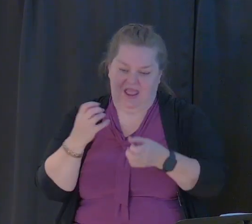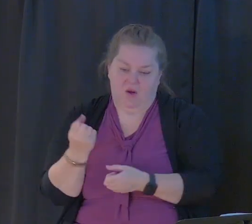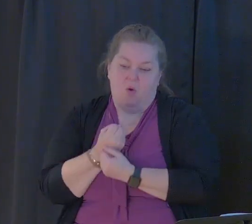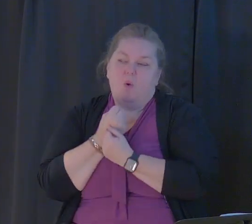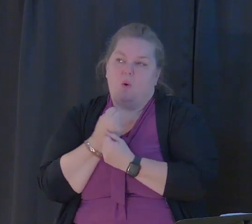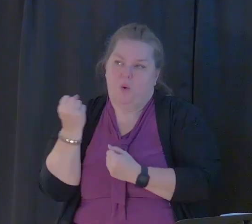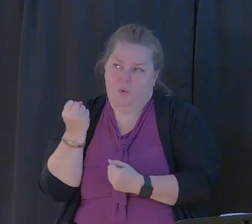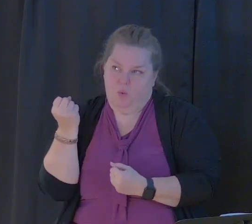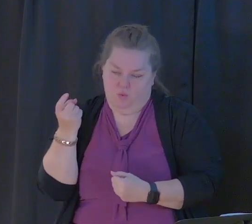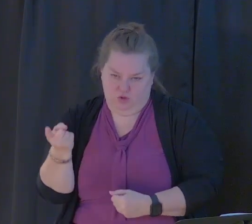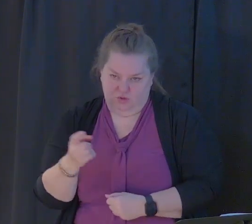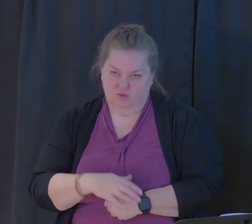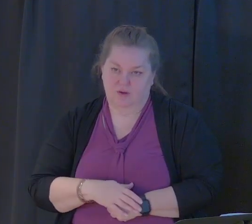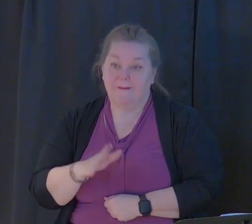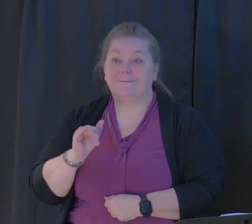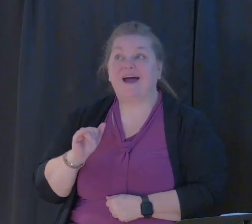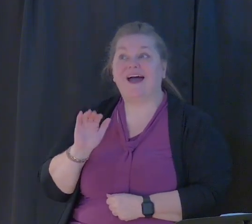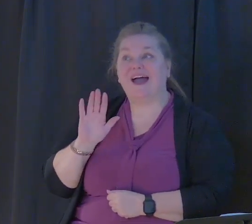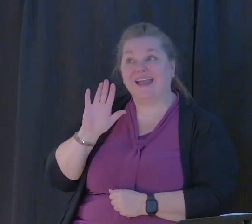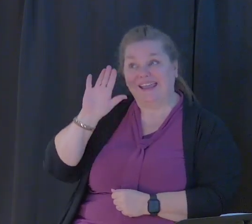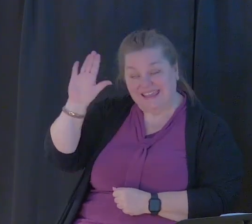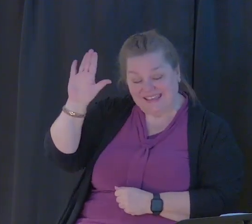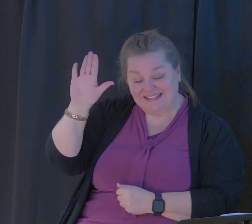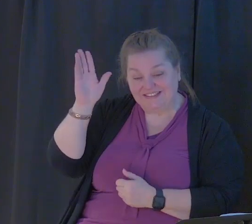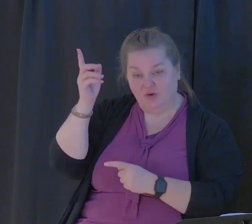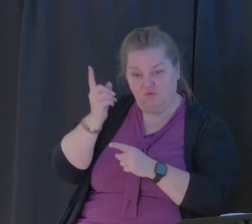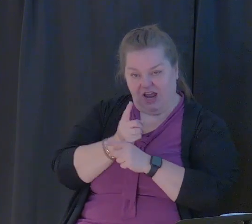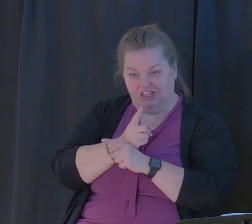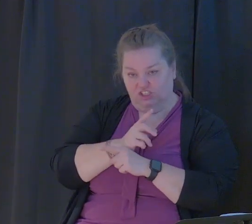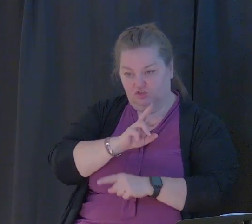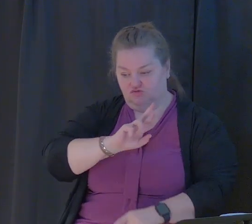my righteous right hand.